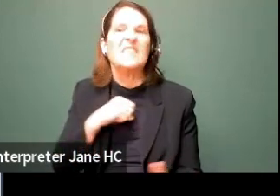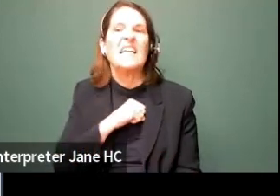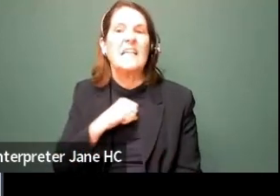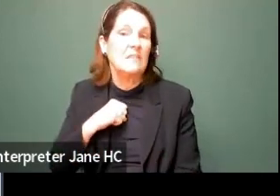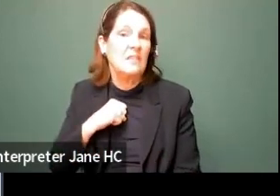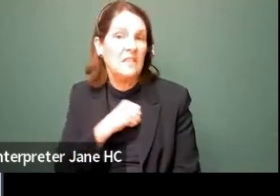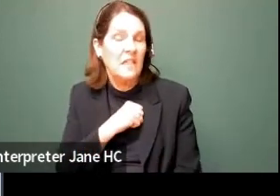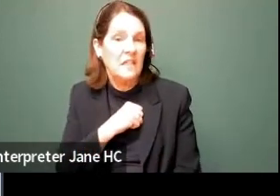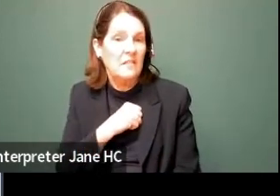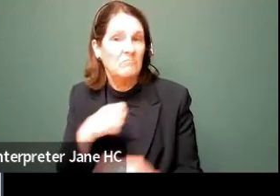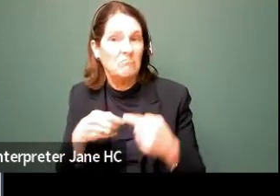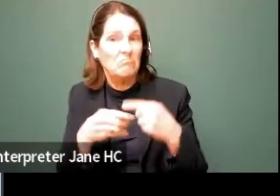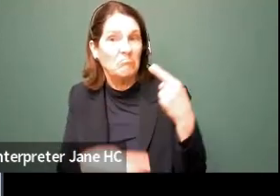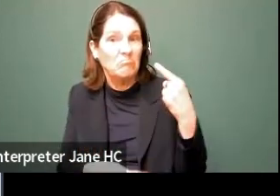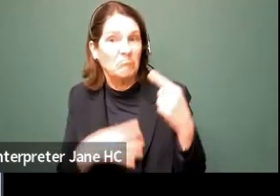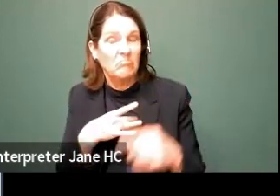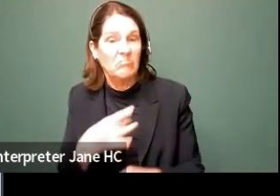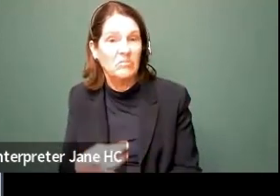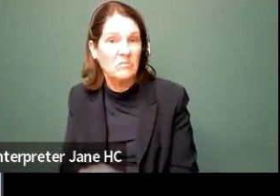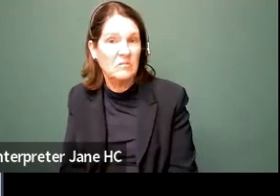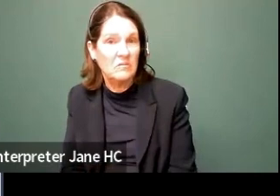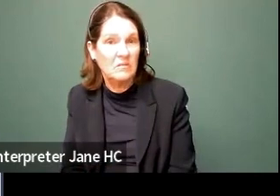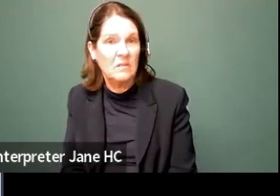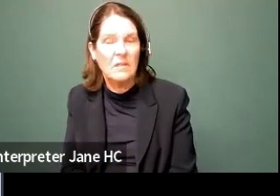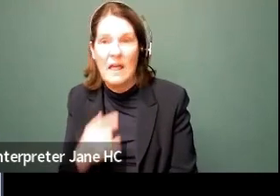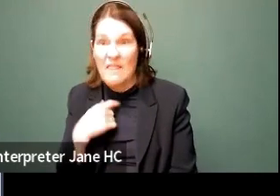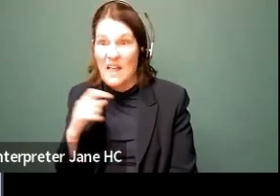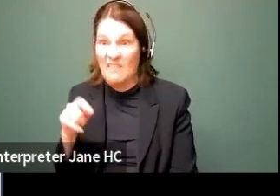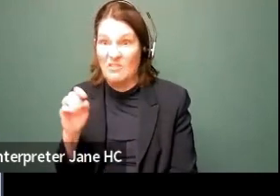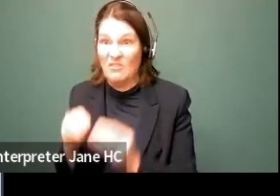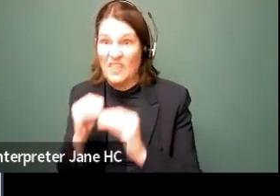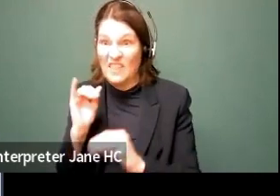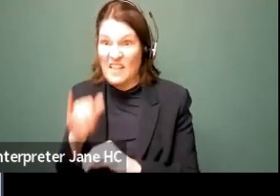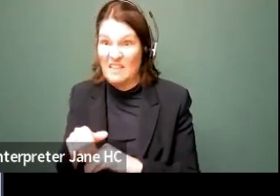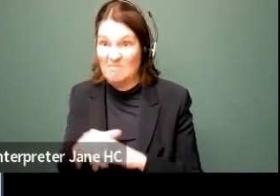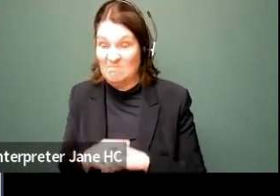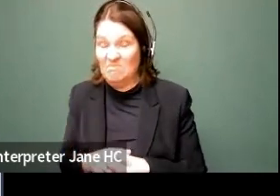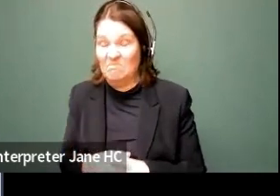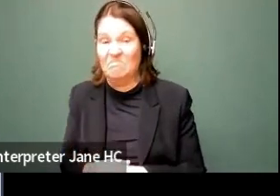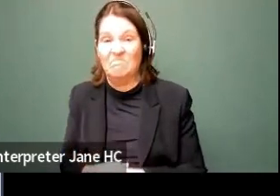interesting. I guess that's something they'll need to fix.